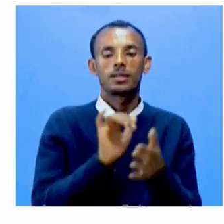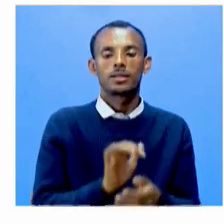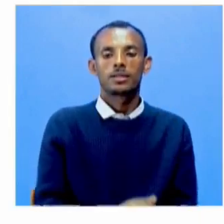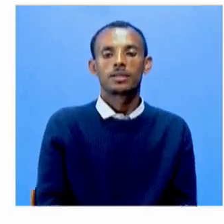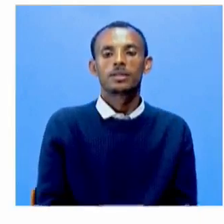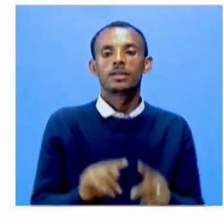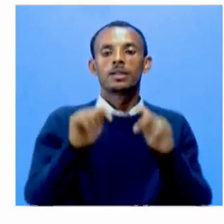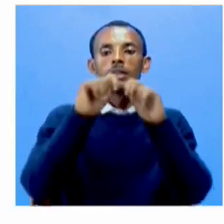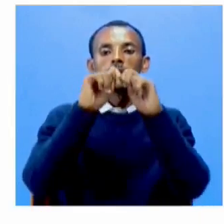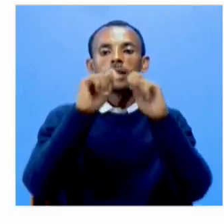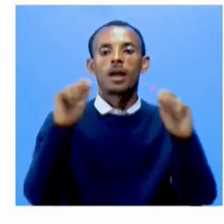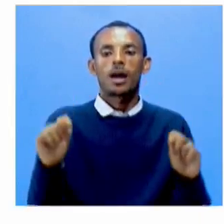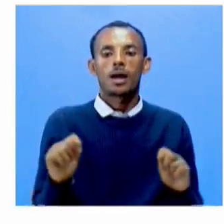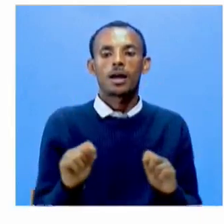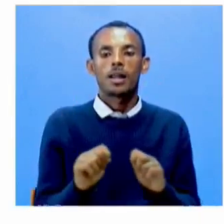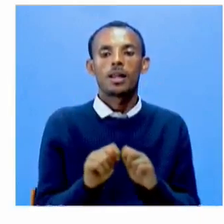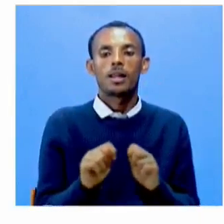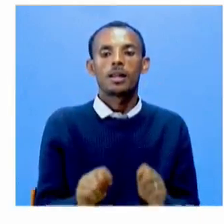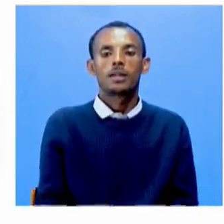triangle